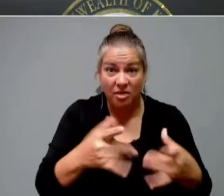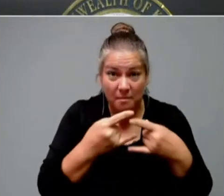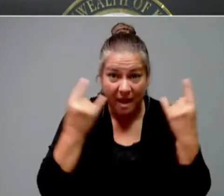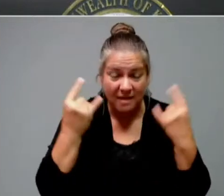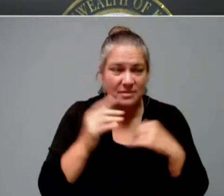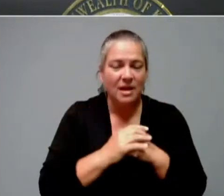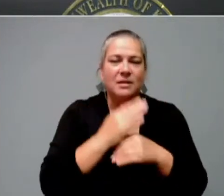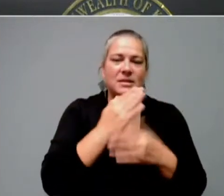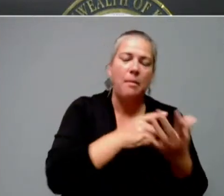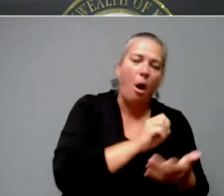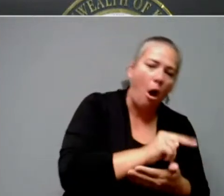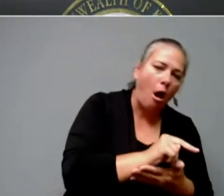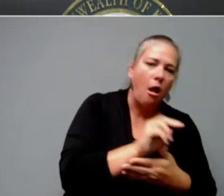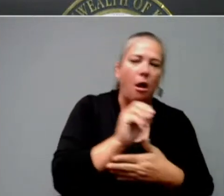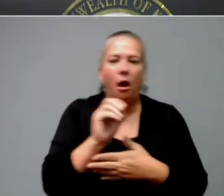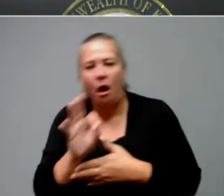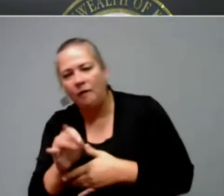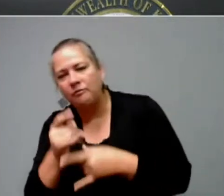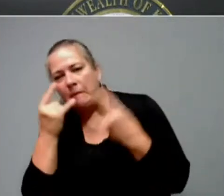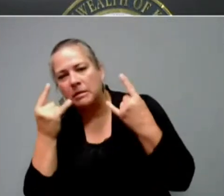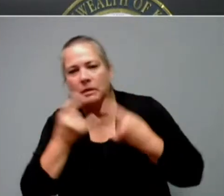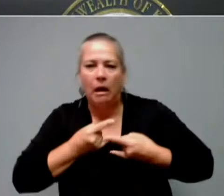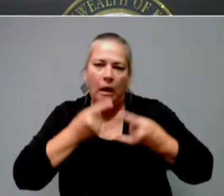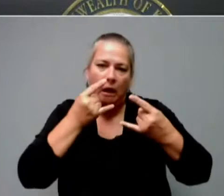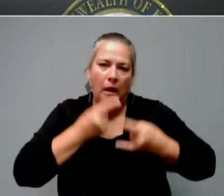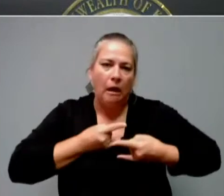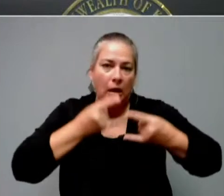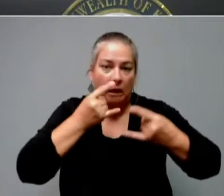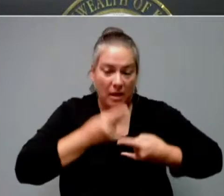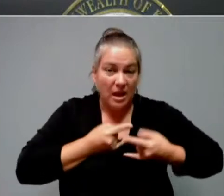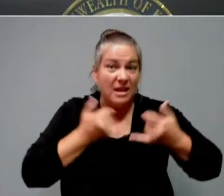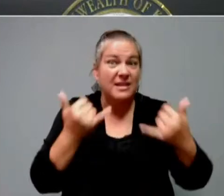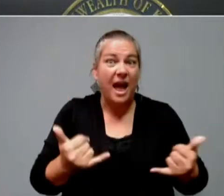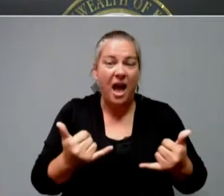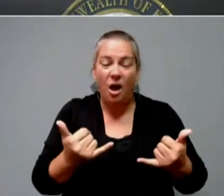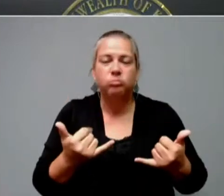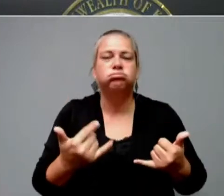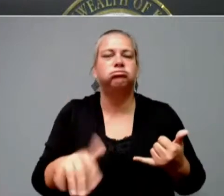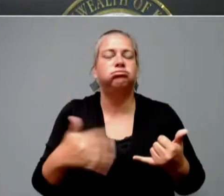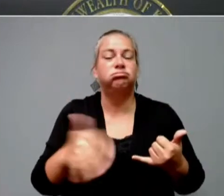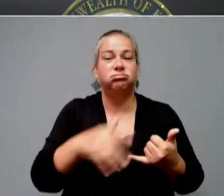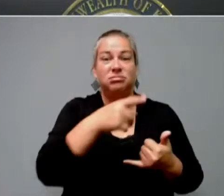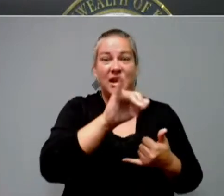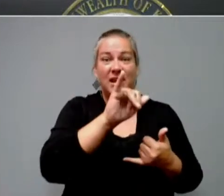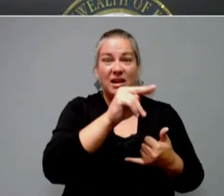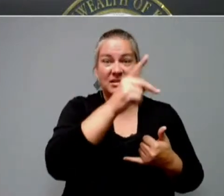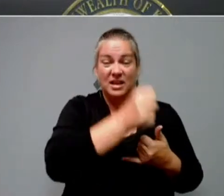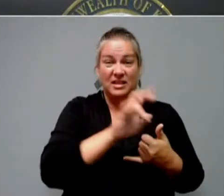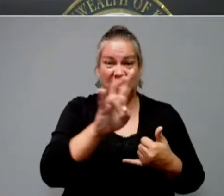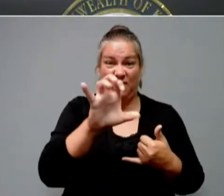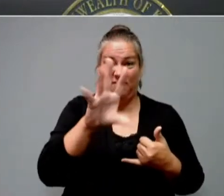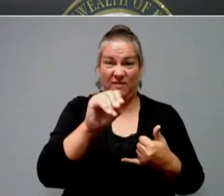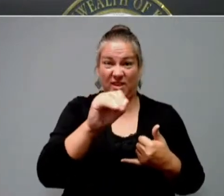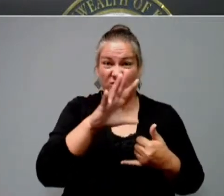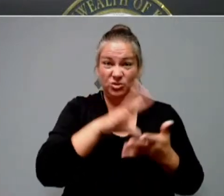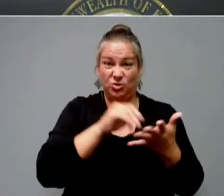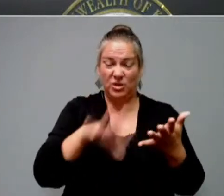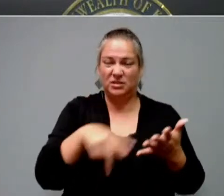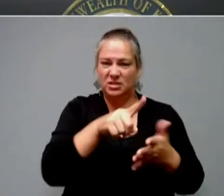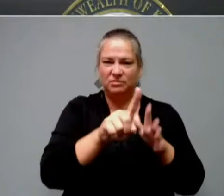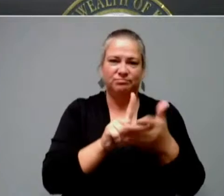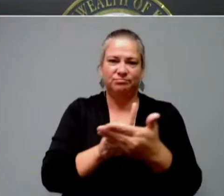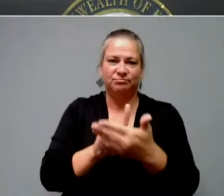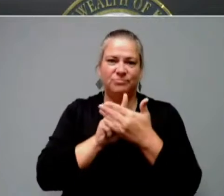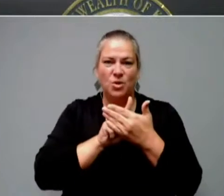This just hit the Courier Journal, Southern Indiana, 750 students in quarantine. Just haven't